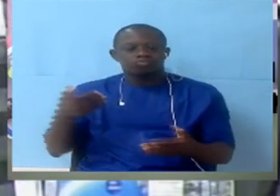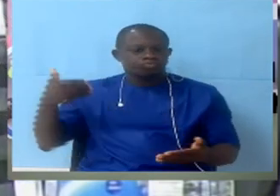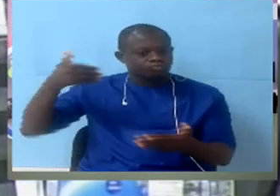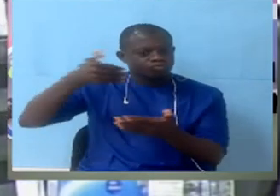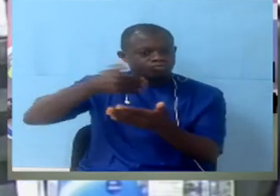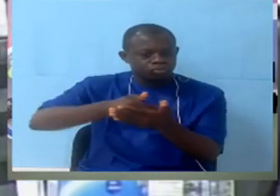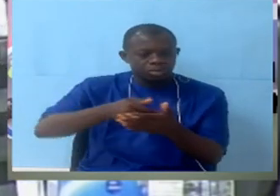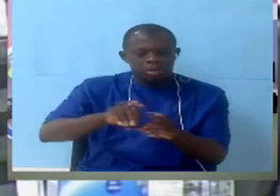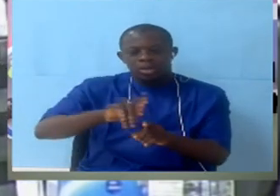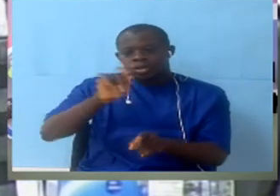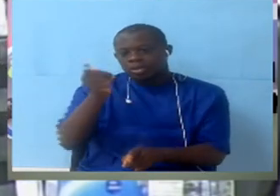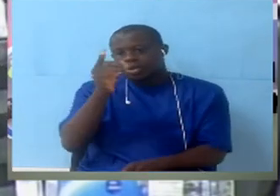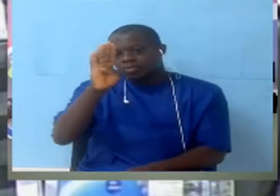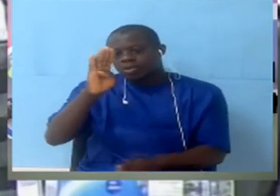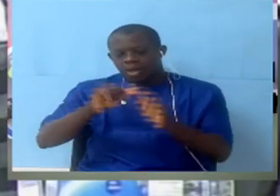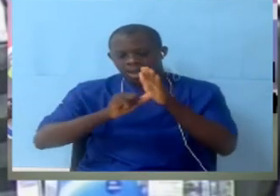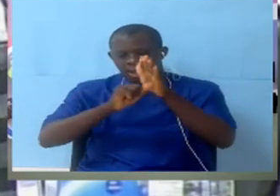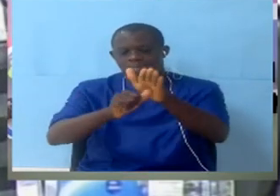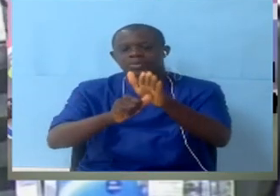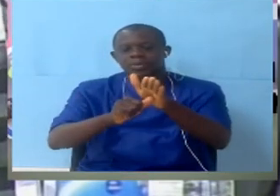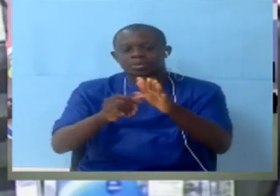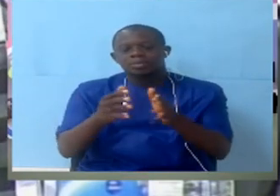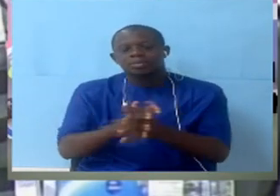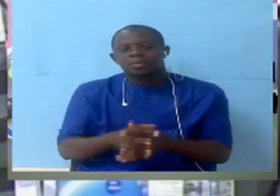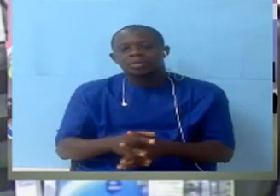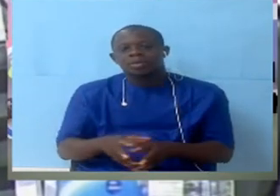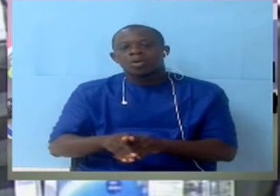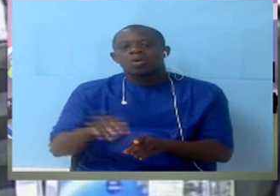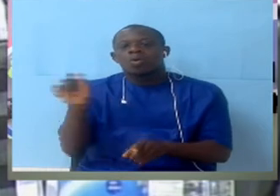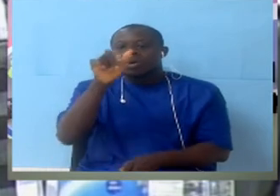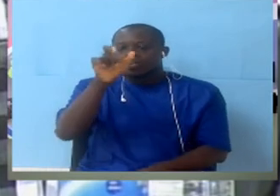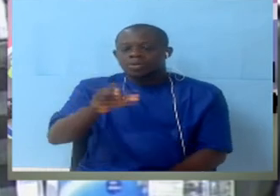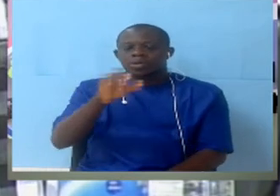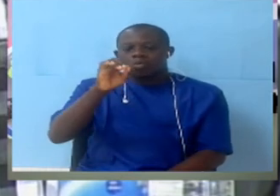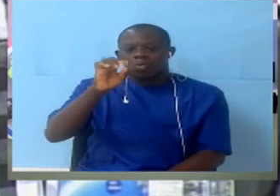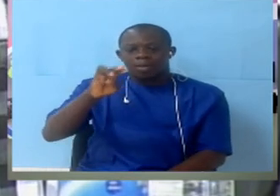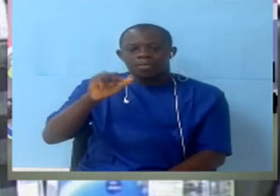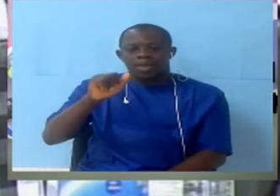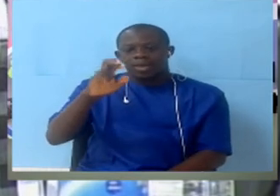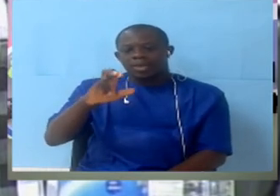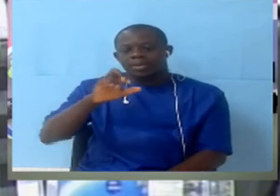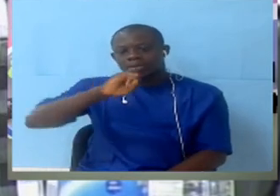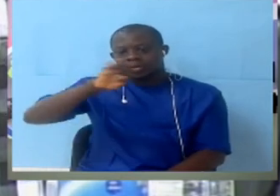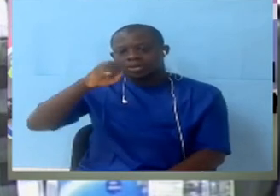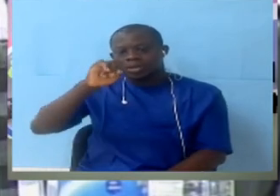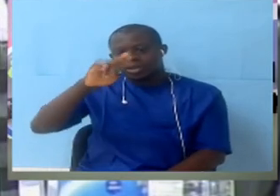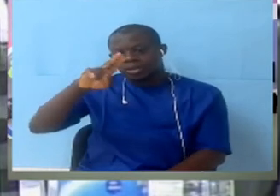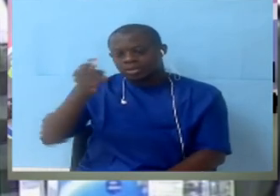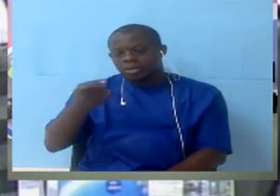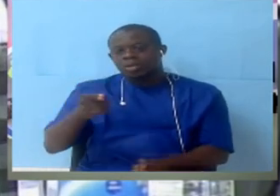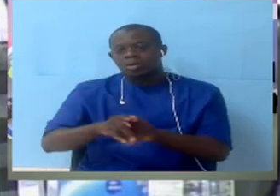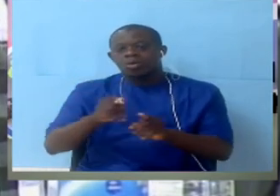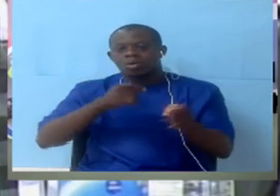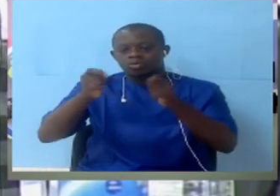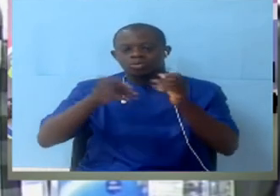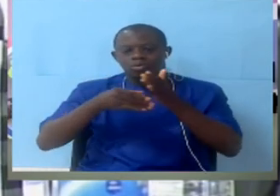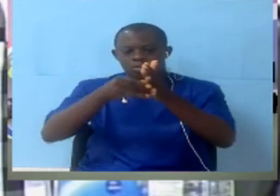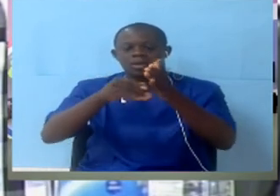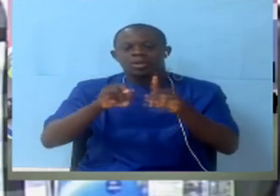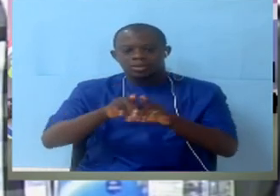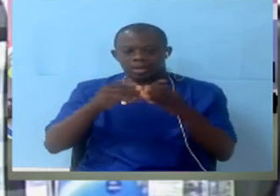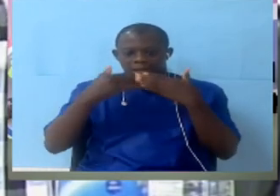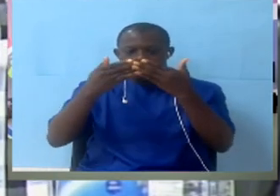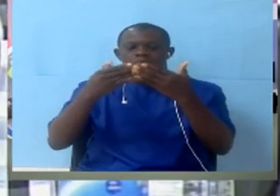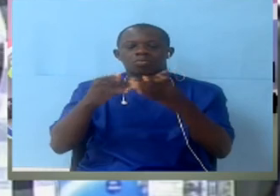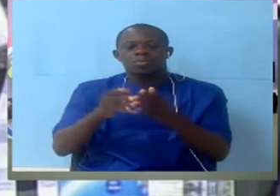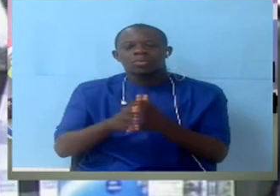embassy. Up to the Guinea Bissau embassy. Se Omar Dieng, operation commander, I will phone you. Se Omar Dieng, operations commander, that's what he told me. Konye yele ko was clear pour yese